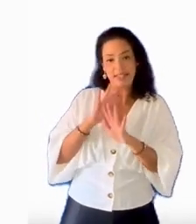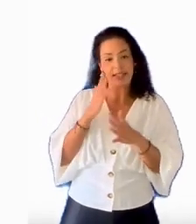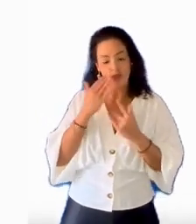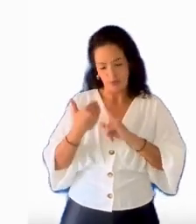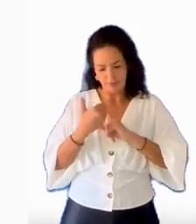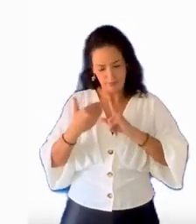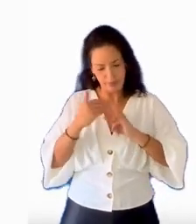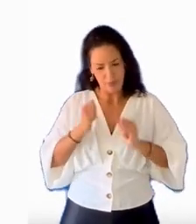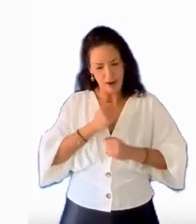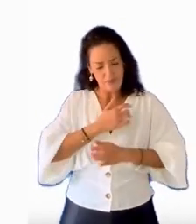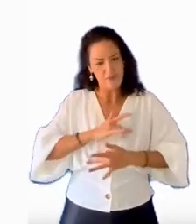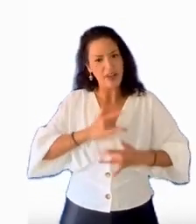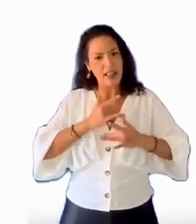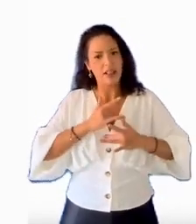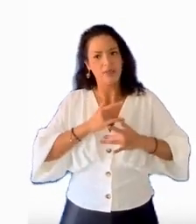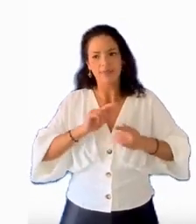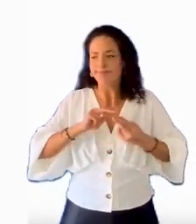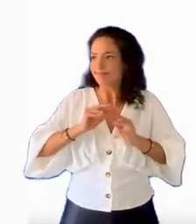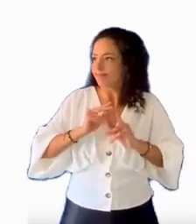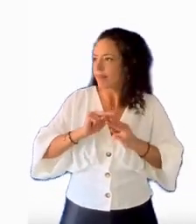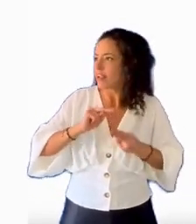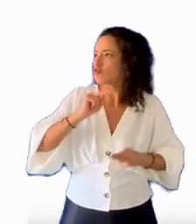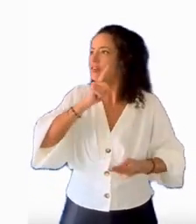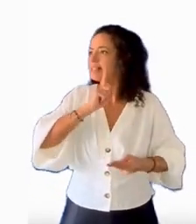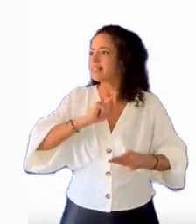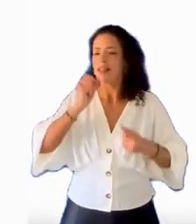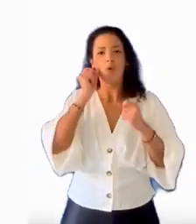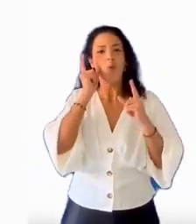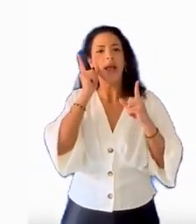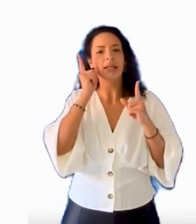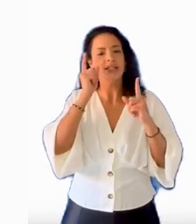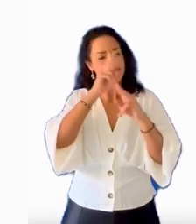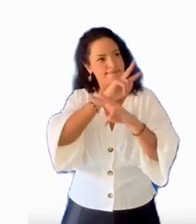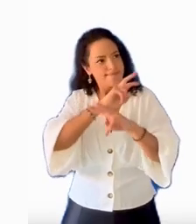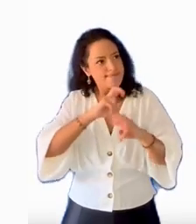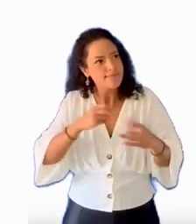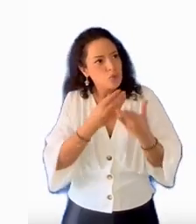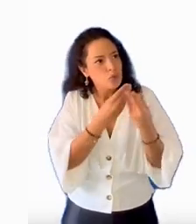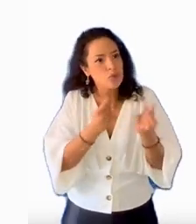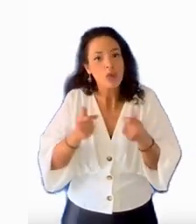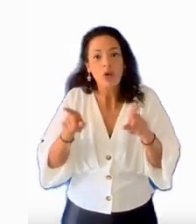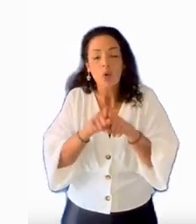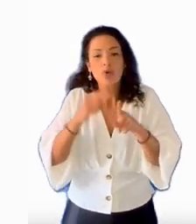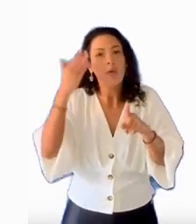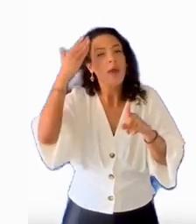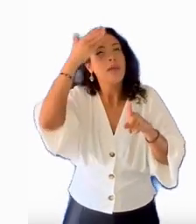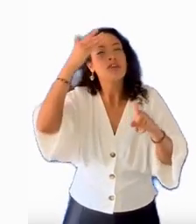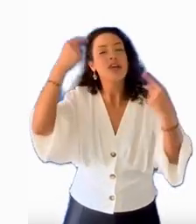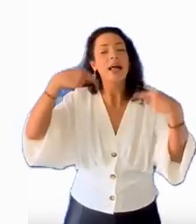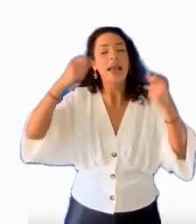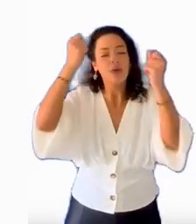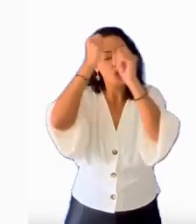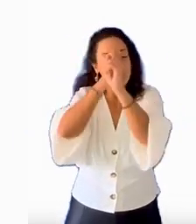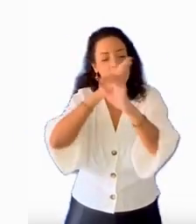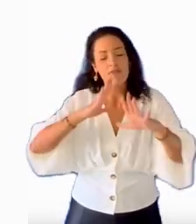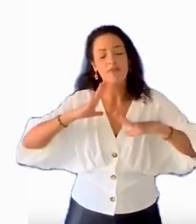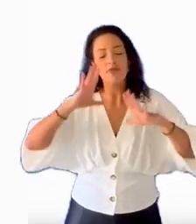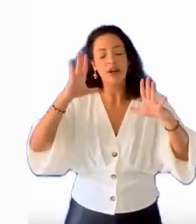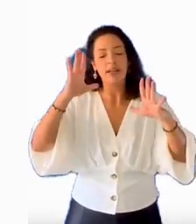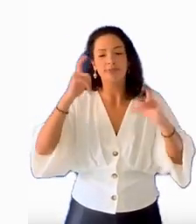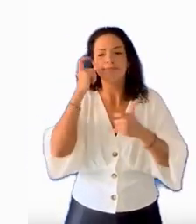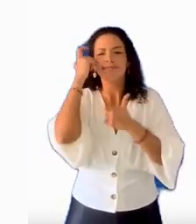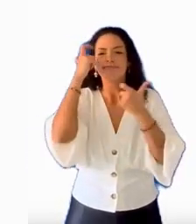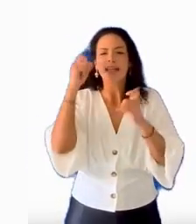feel, increase self-awareness, work through difficulties, and to explore solutions and to indulge my imagination. The idea is to